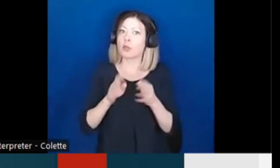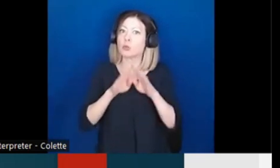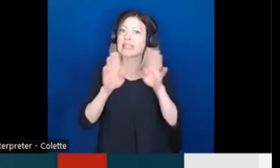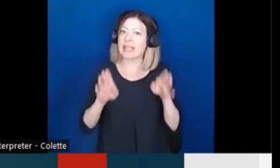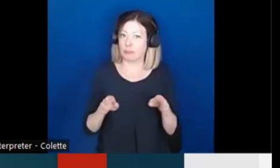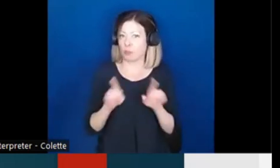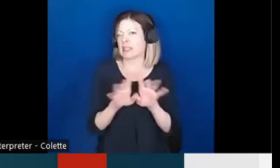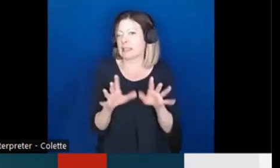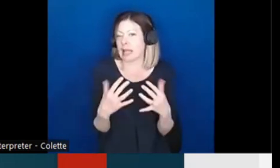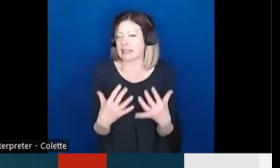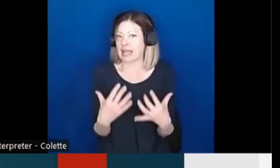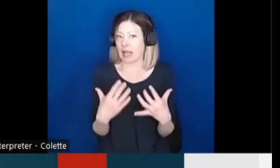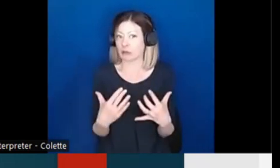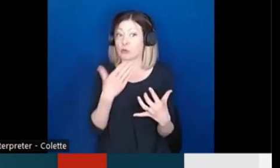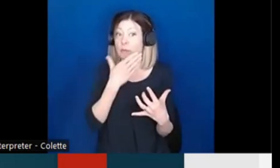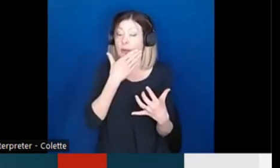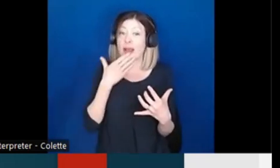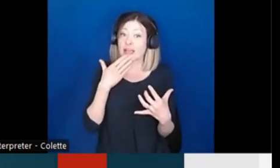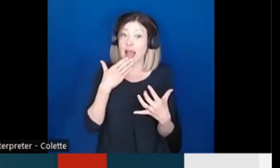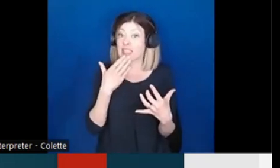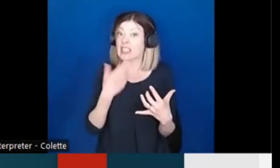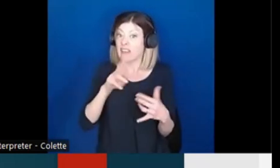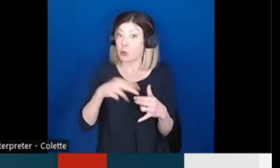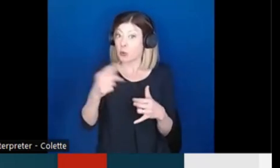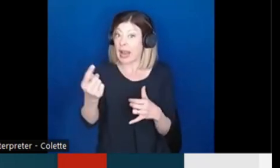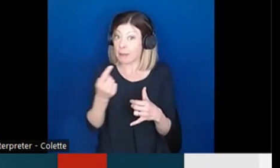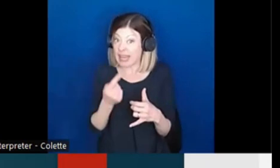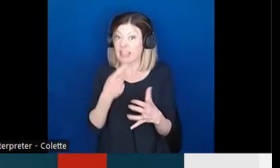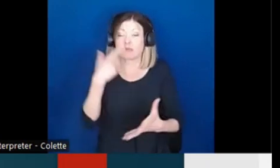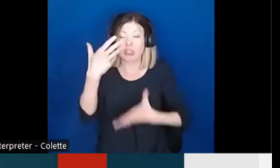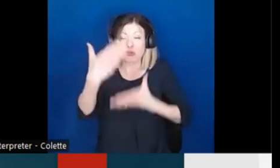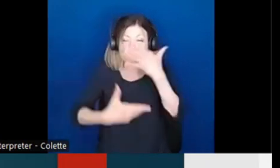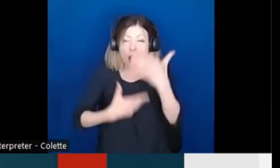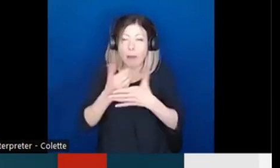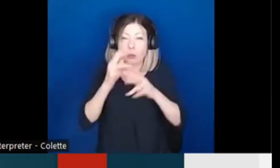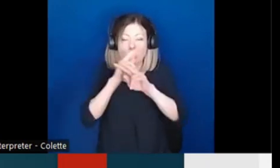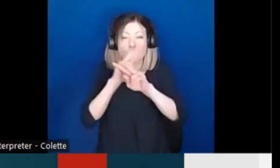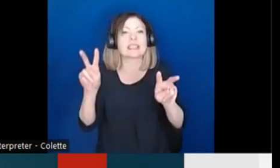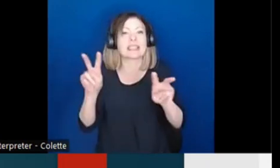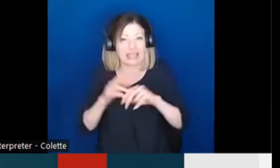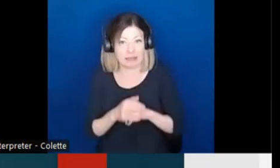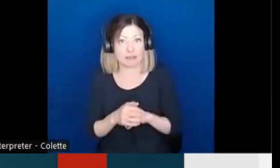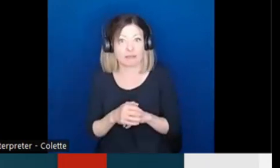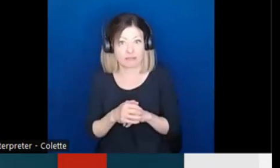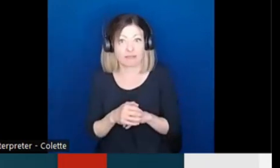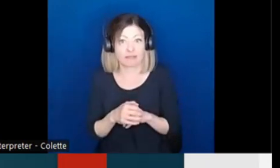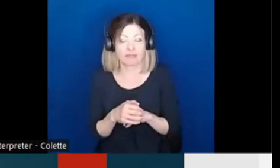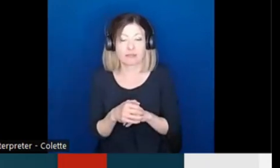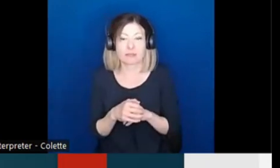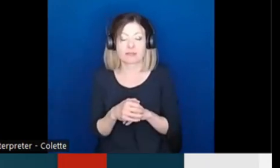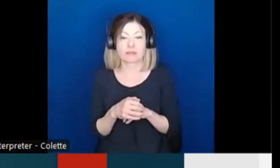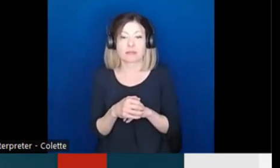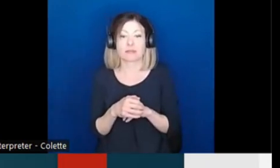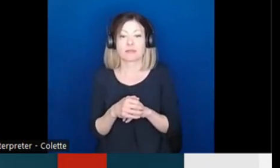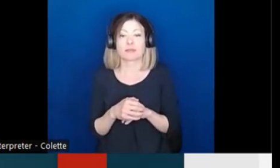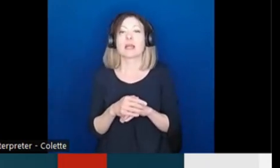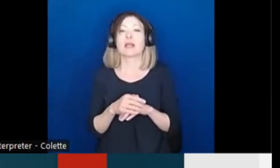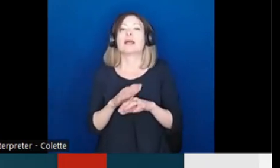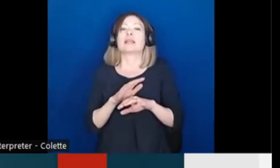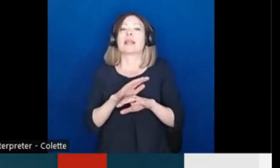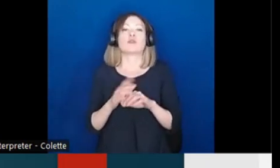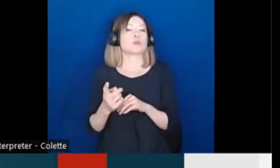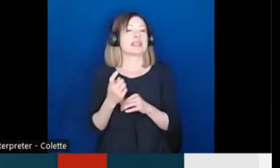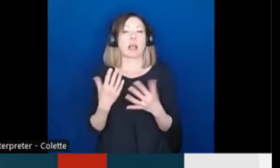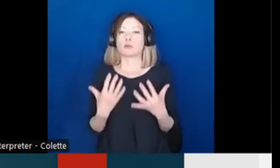and show you what you would see if you came on a visit today. Not exactly today, because the pictures